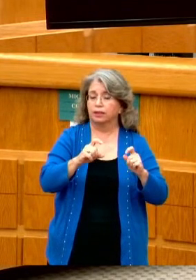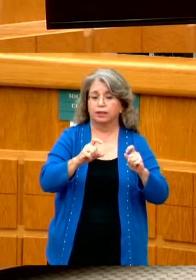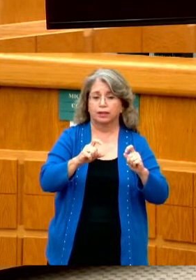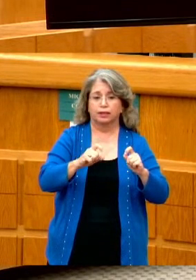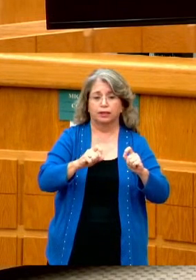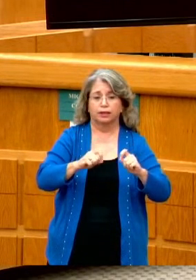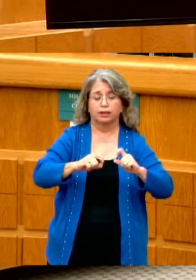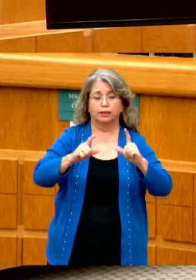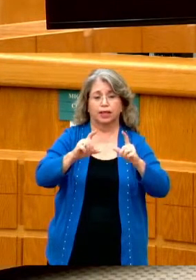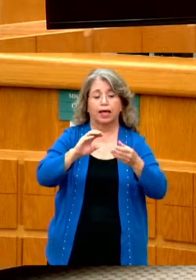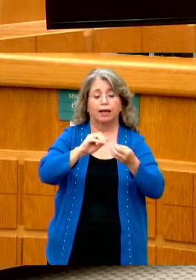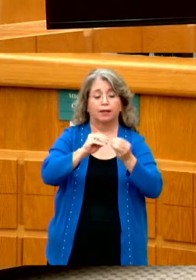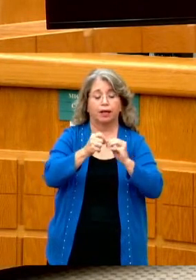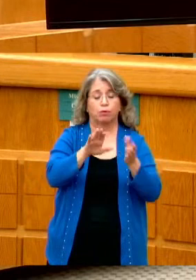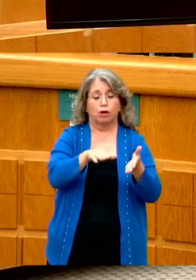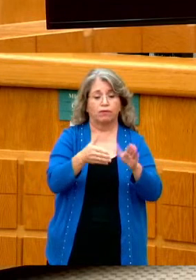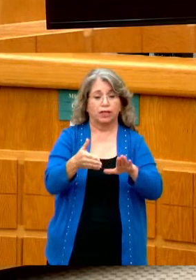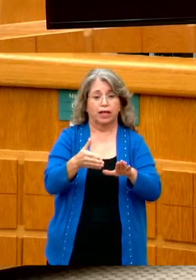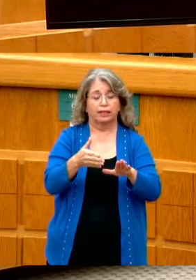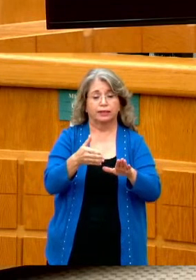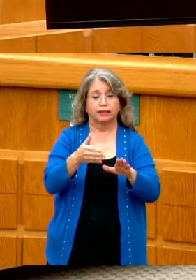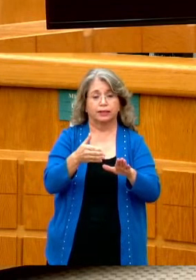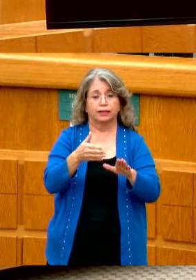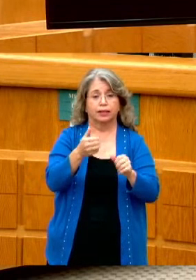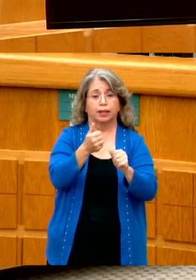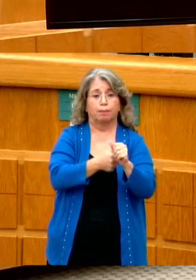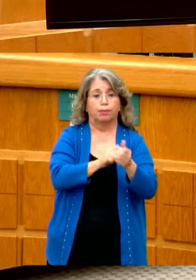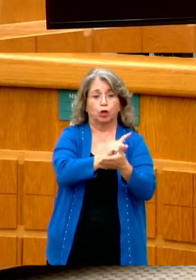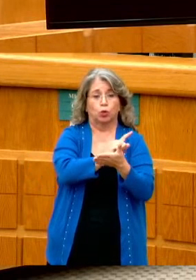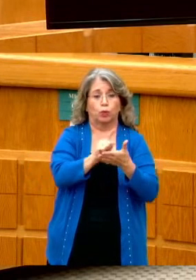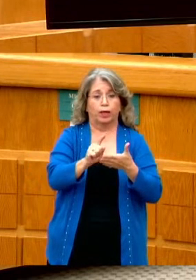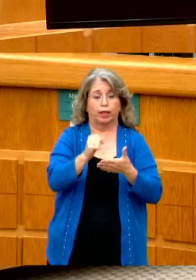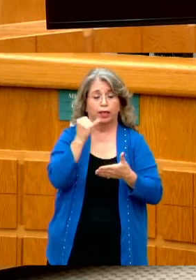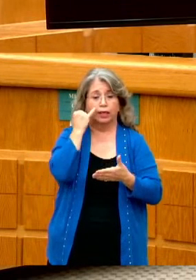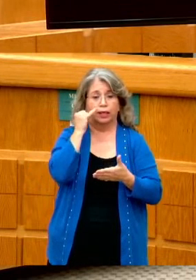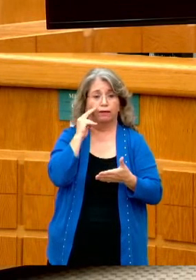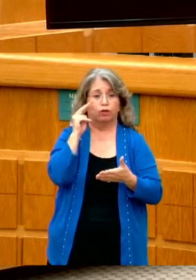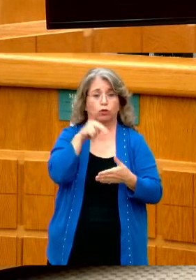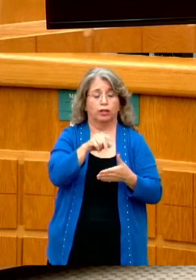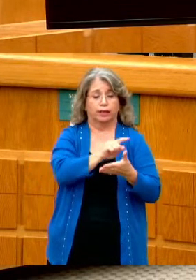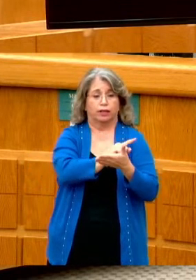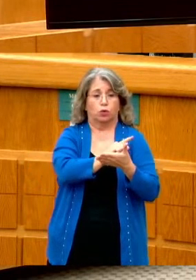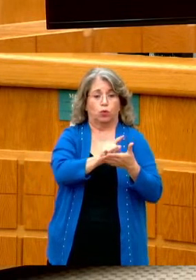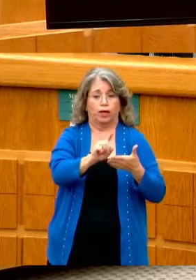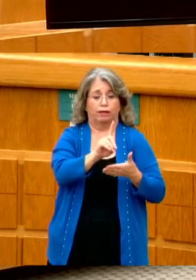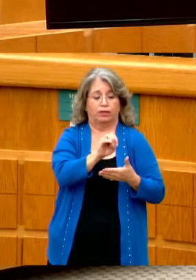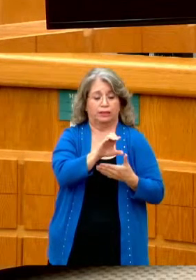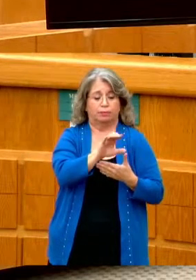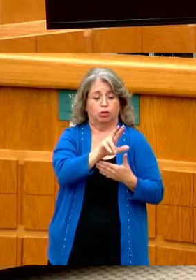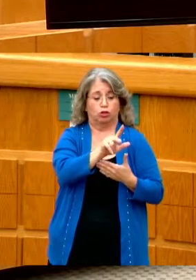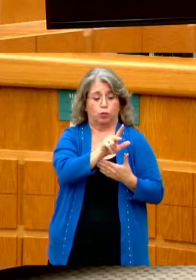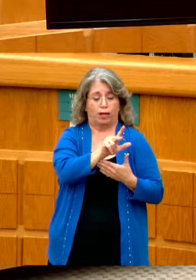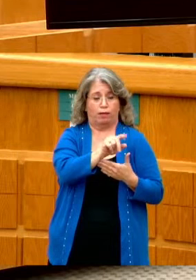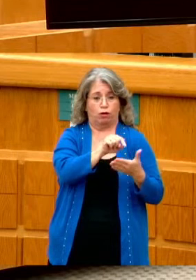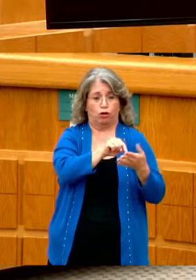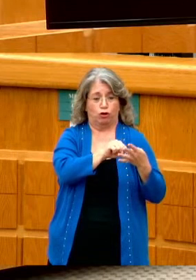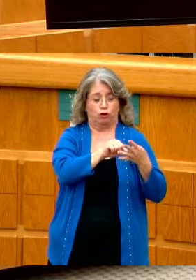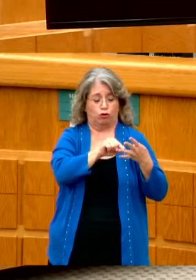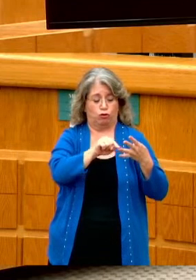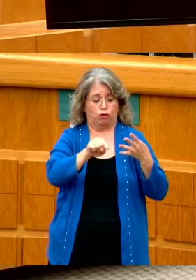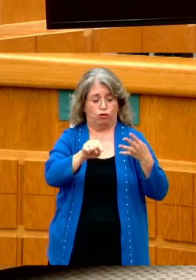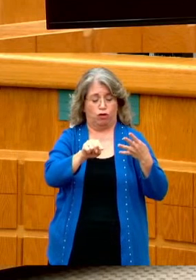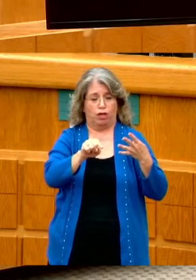week. And so if you look at the first week, the week of December 23rd, you have 13 people that died